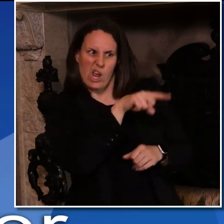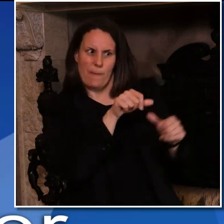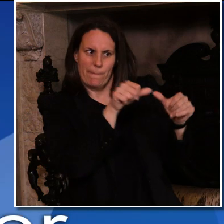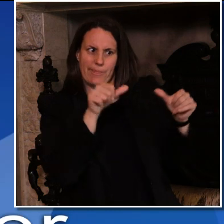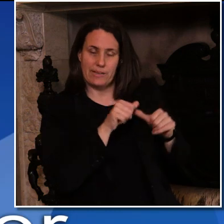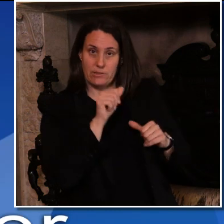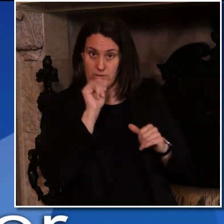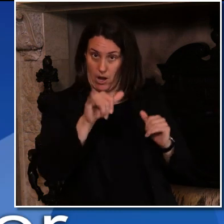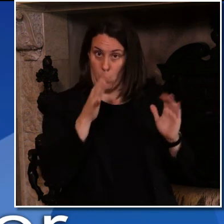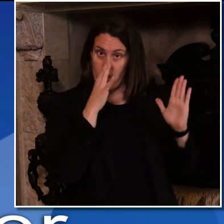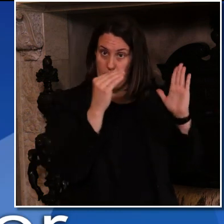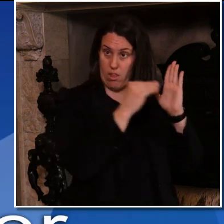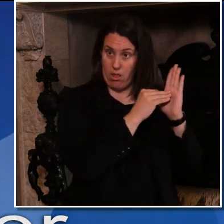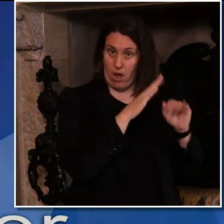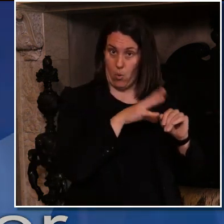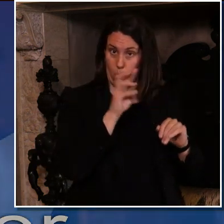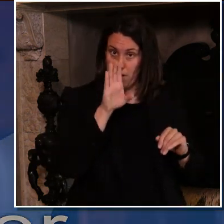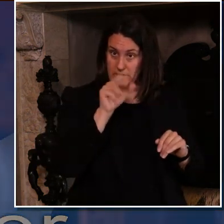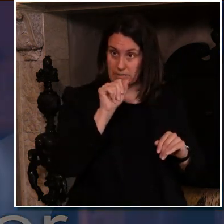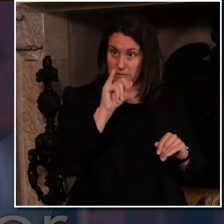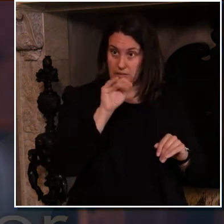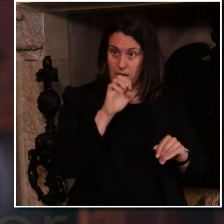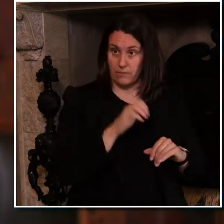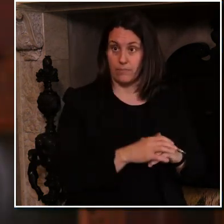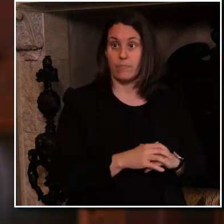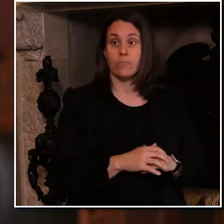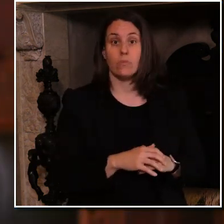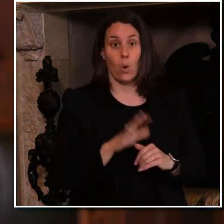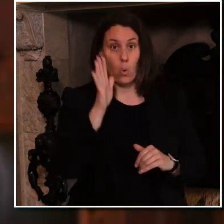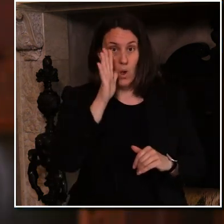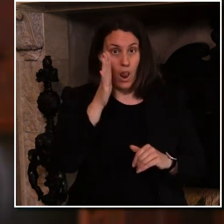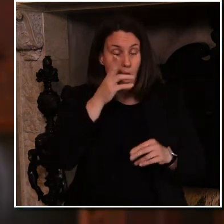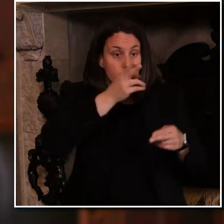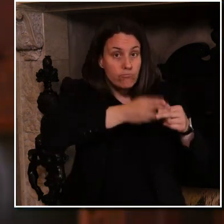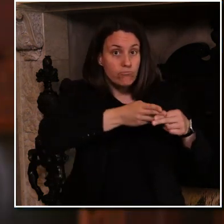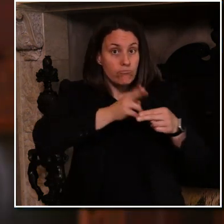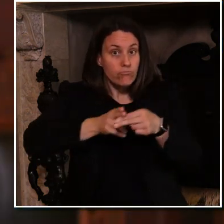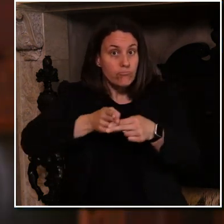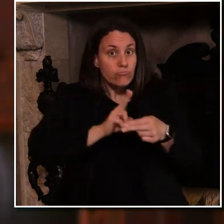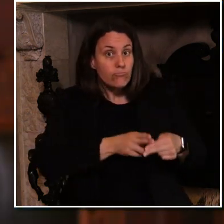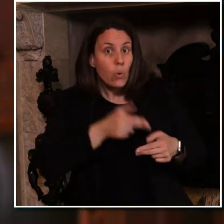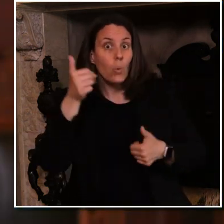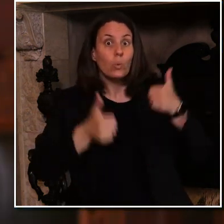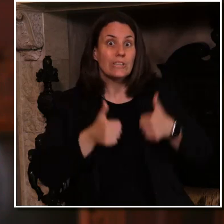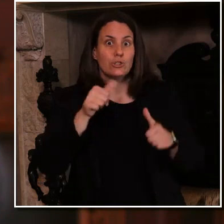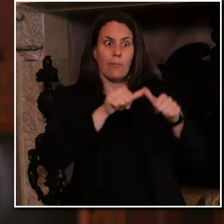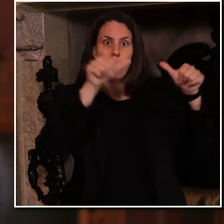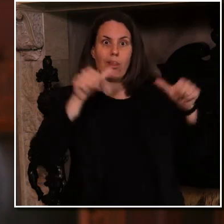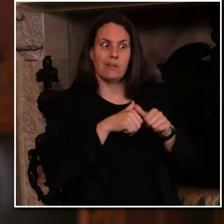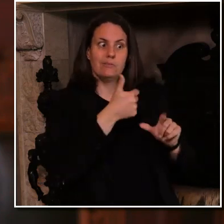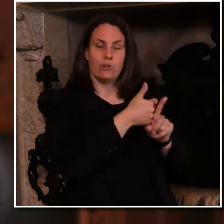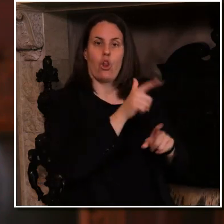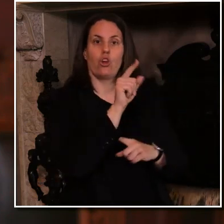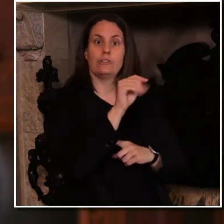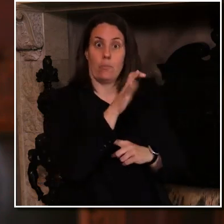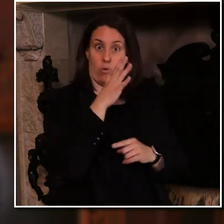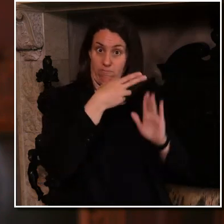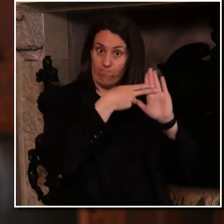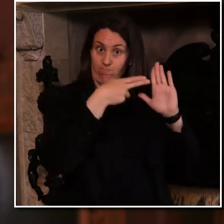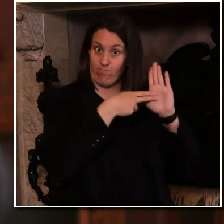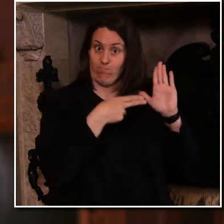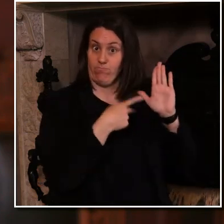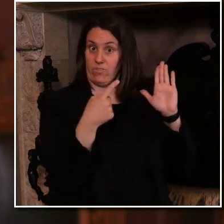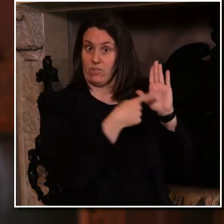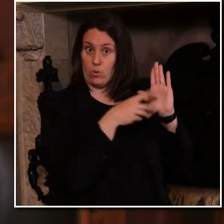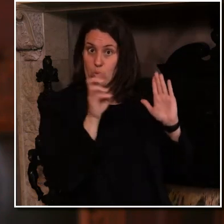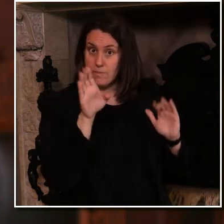why not? So we do want to provide as much information as we can, obviously, to help